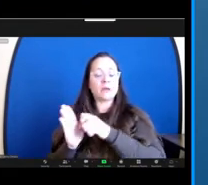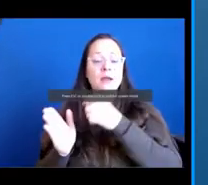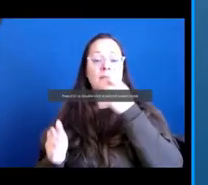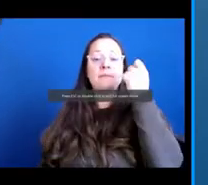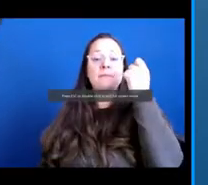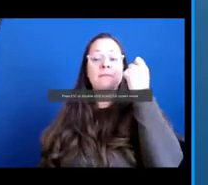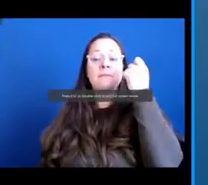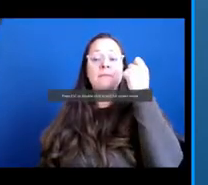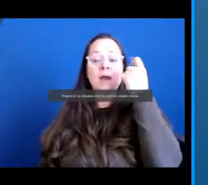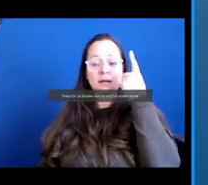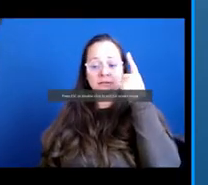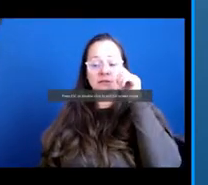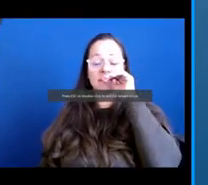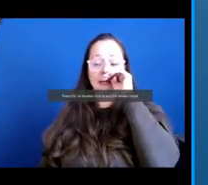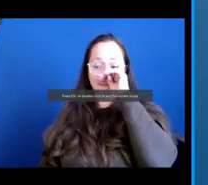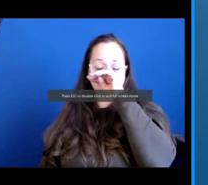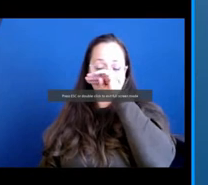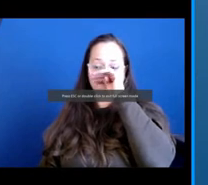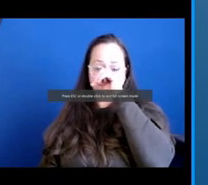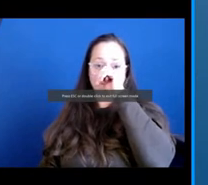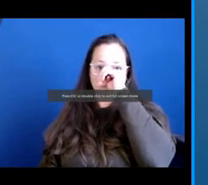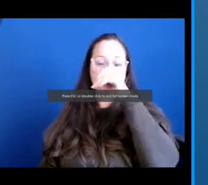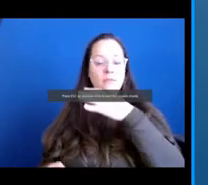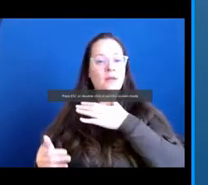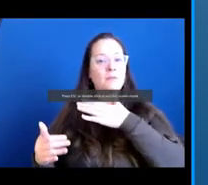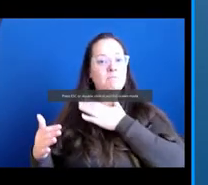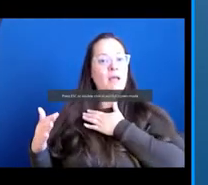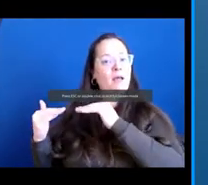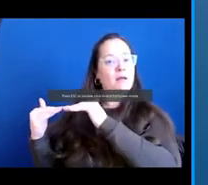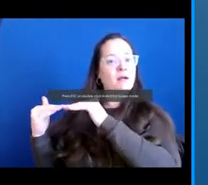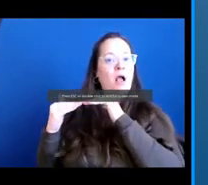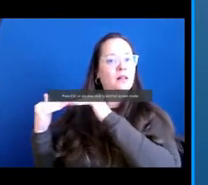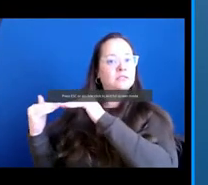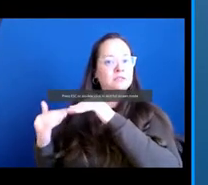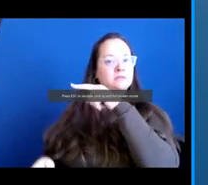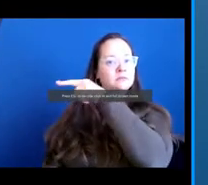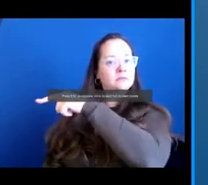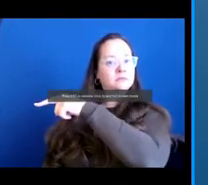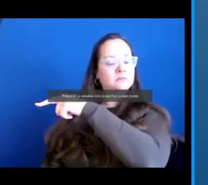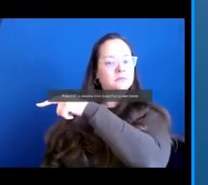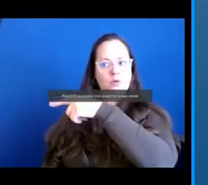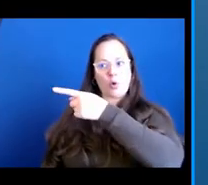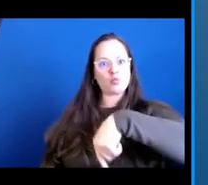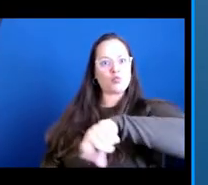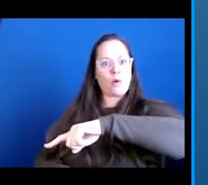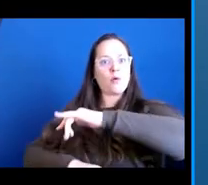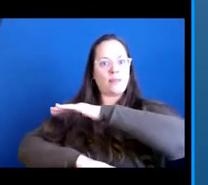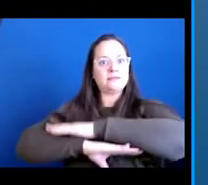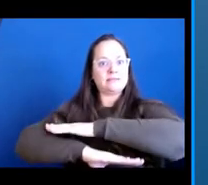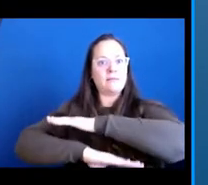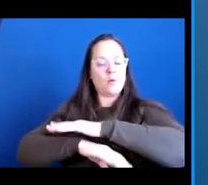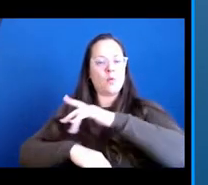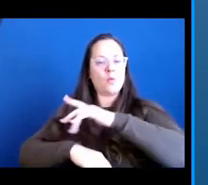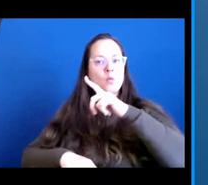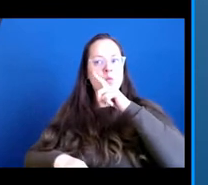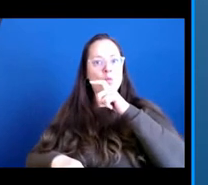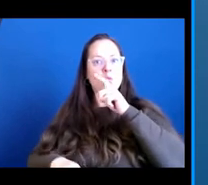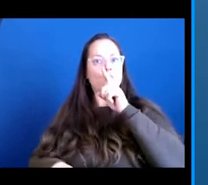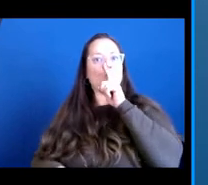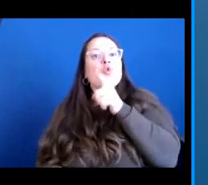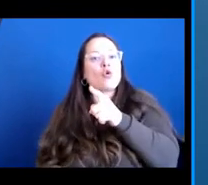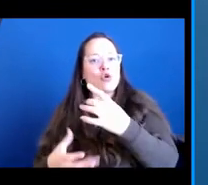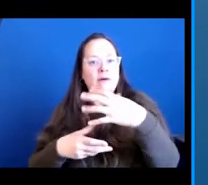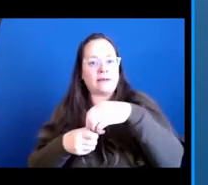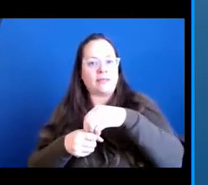am friends with and colleagues with a lot of people around this table who were and we engaged